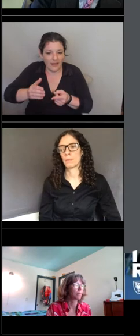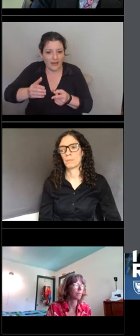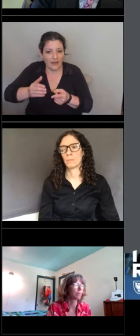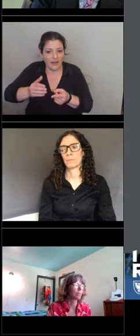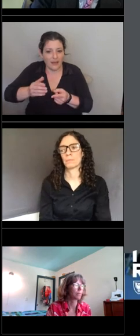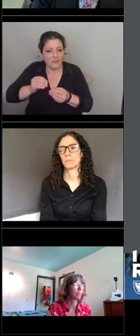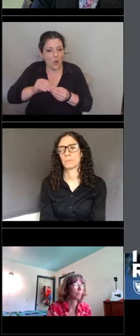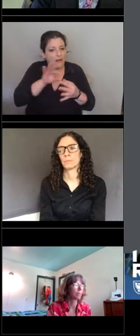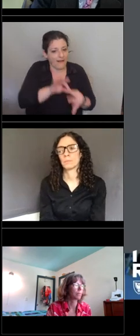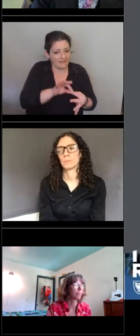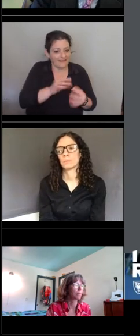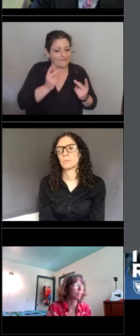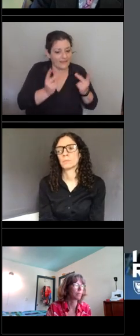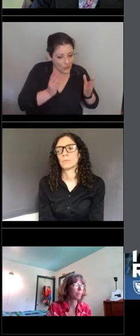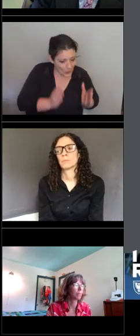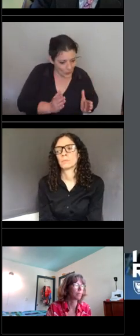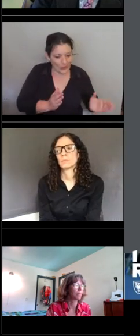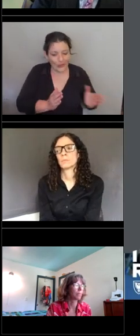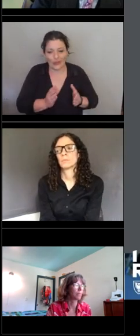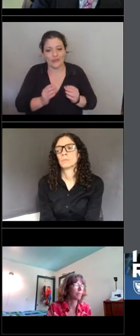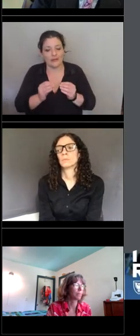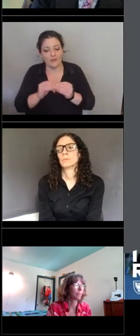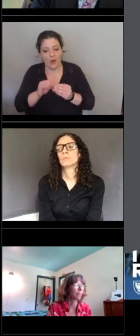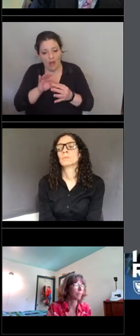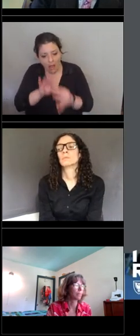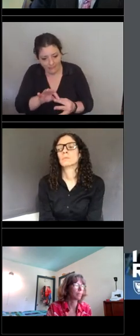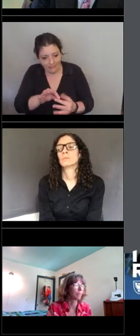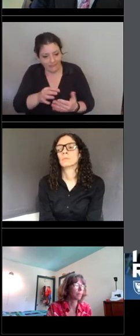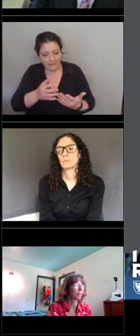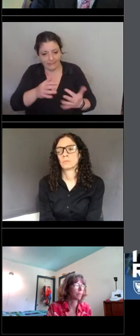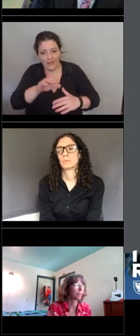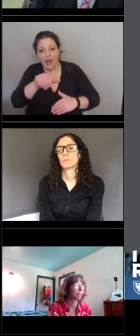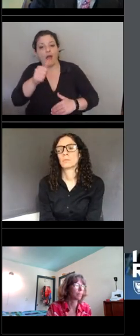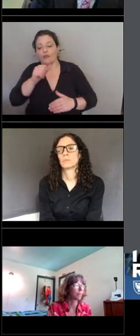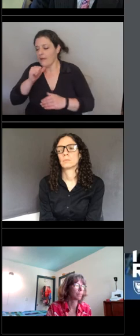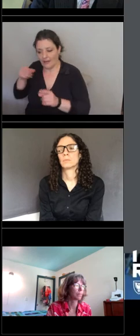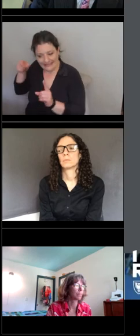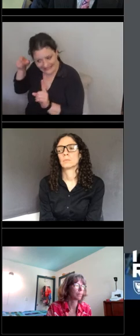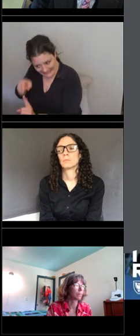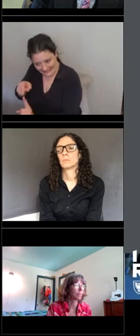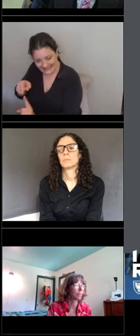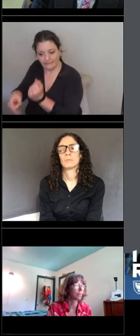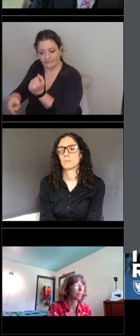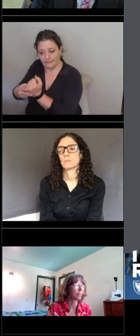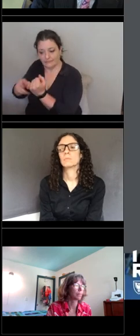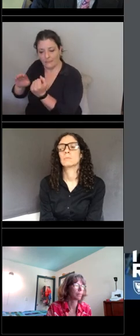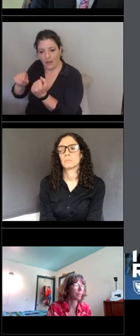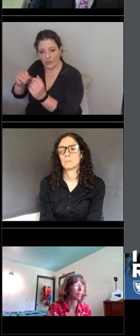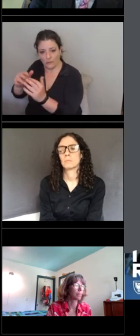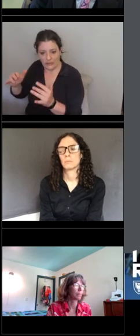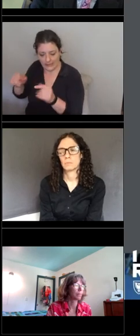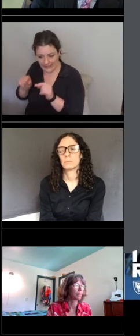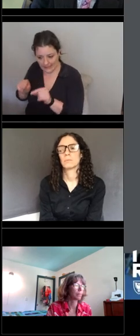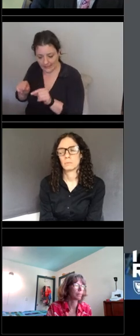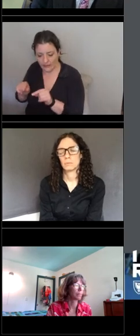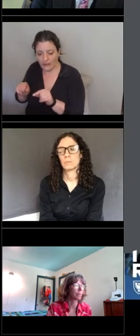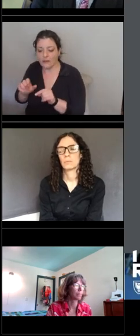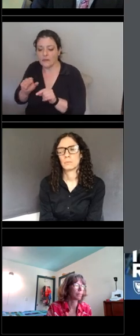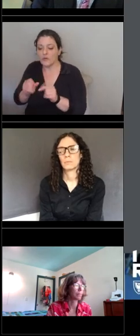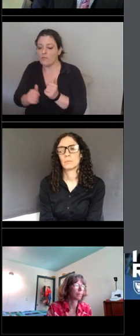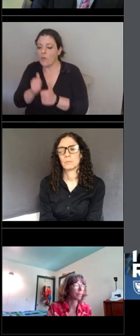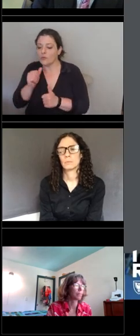database. But a lot of their actions weren't so much as the carbon sequestration, but limiting